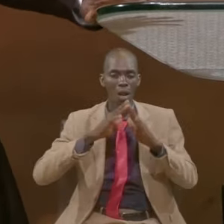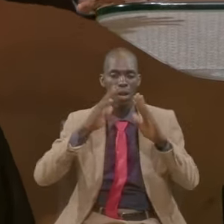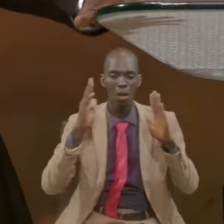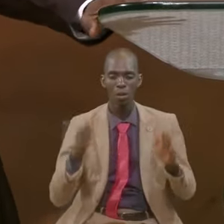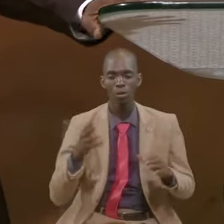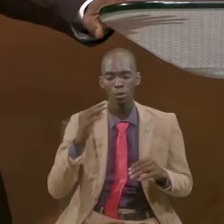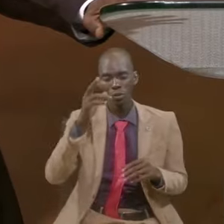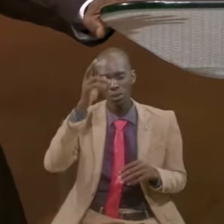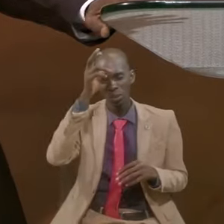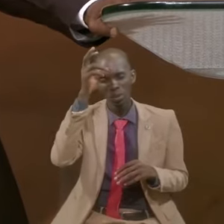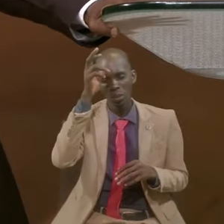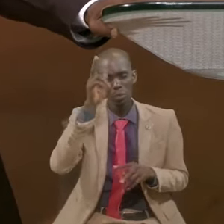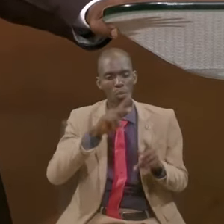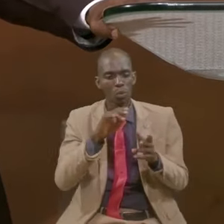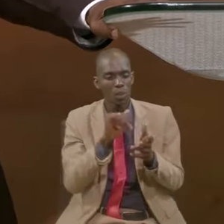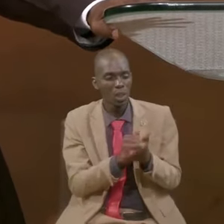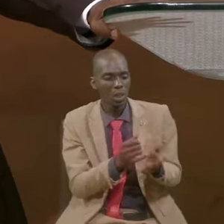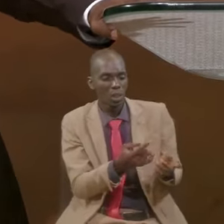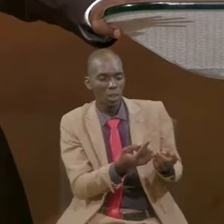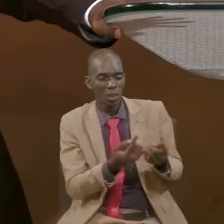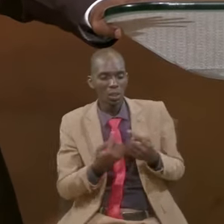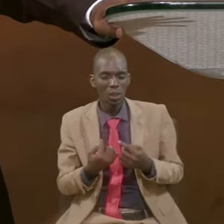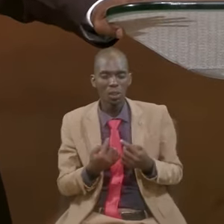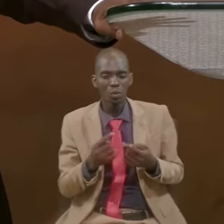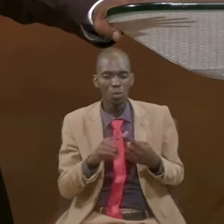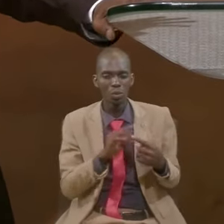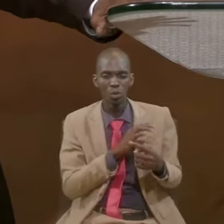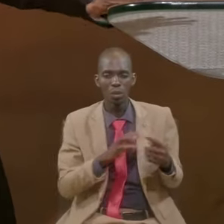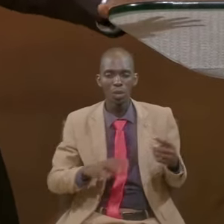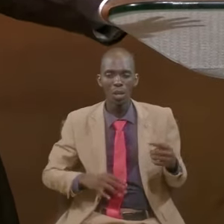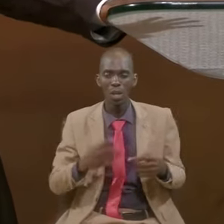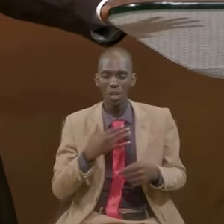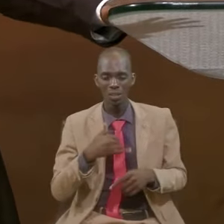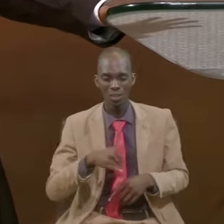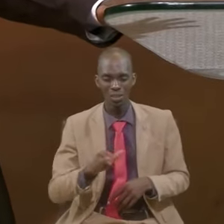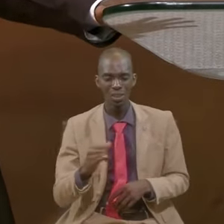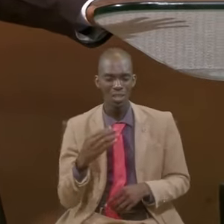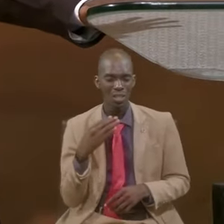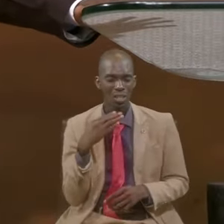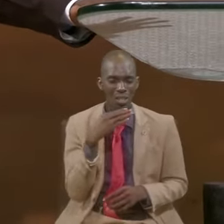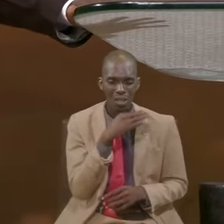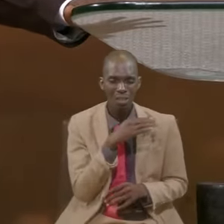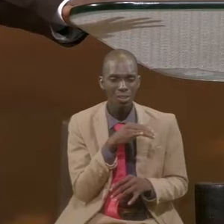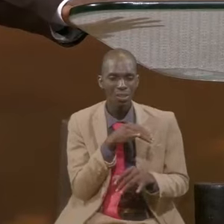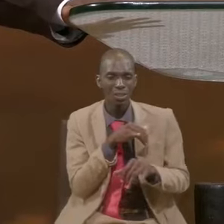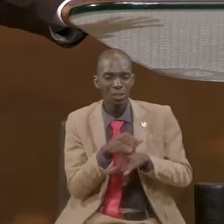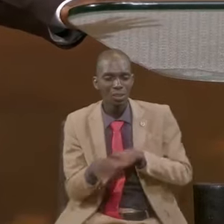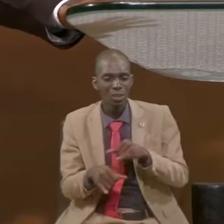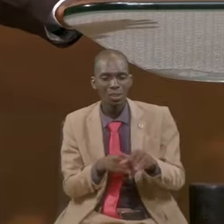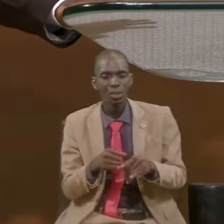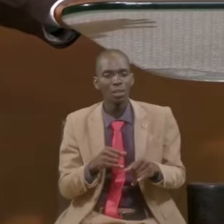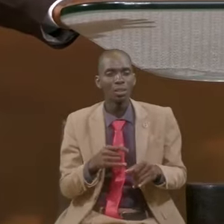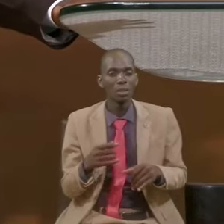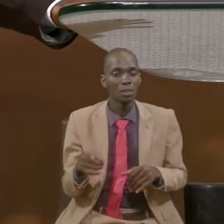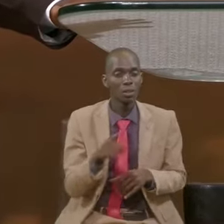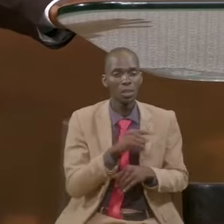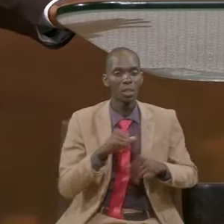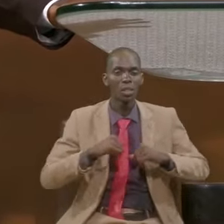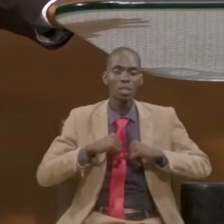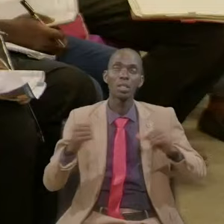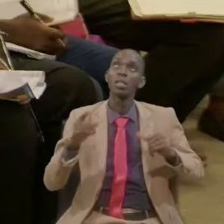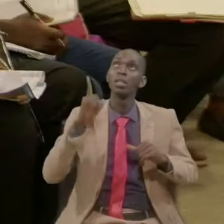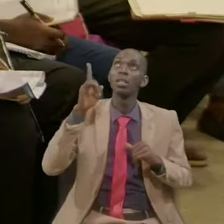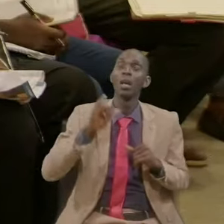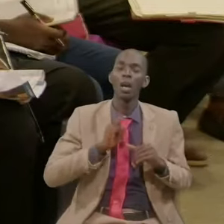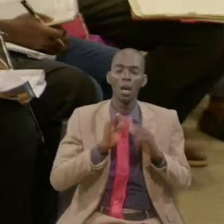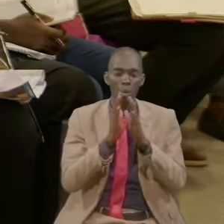in life, in behavior, in character, they deny him. I pray you will not be